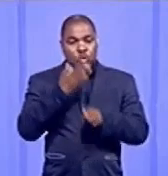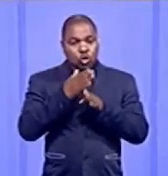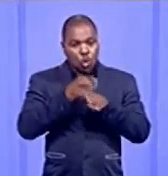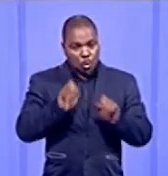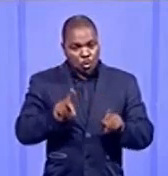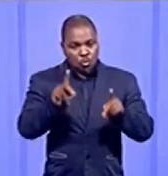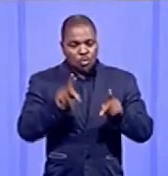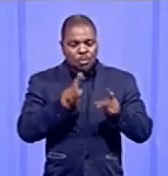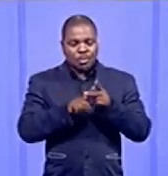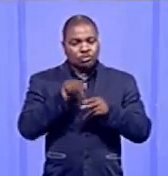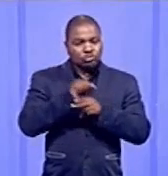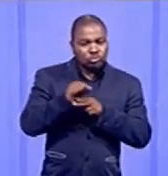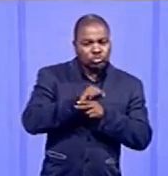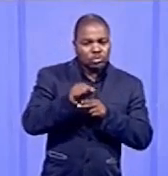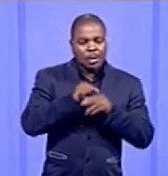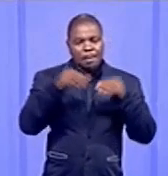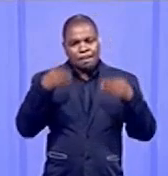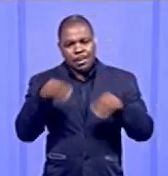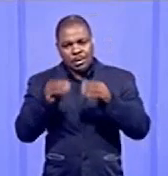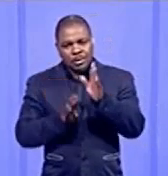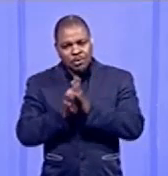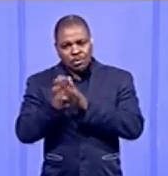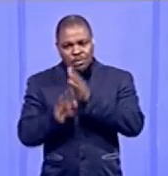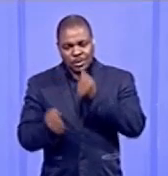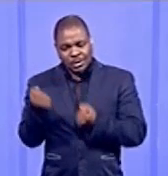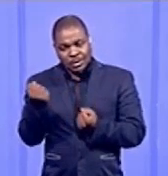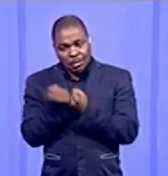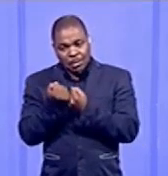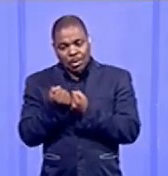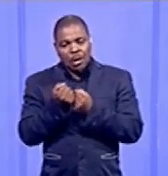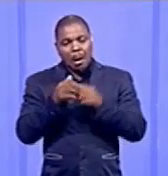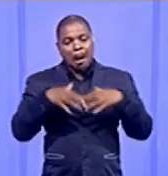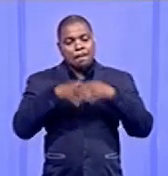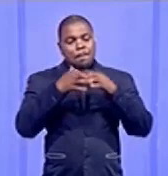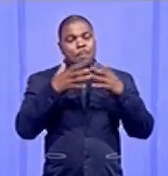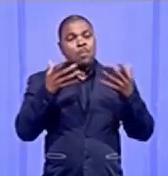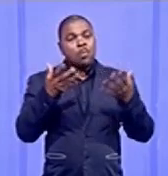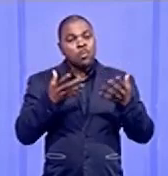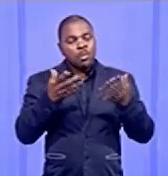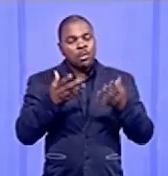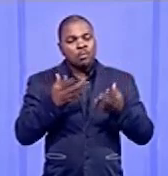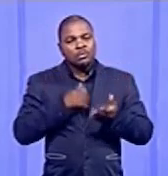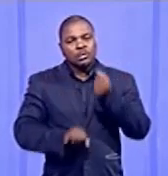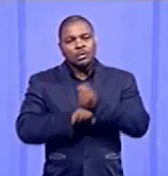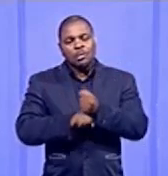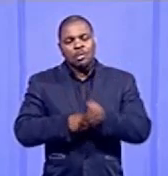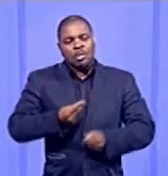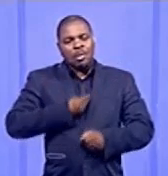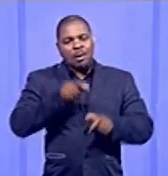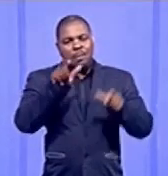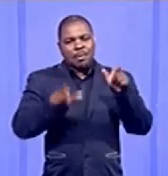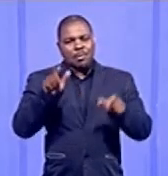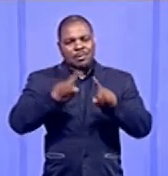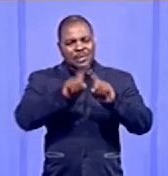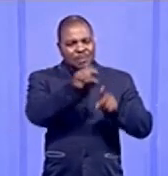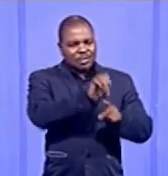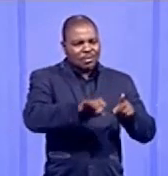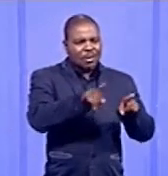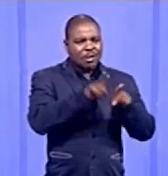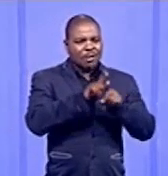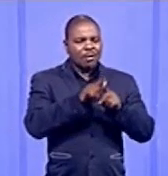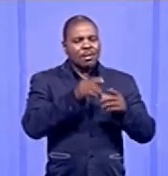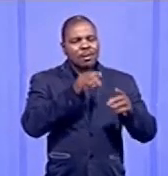training as well as business development support were created for young people in various sectors such as